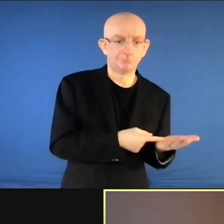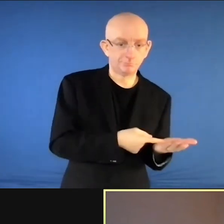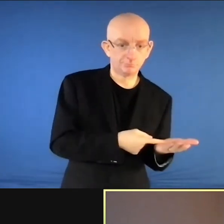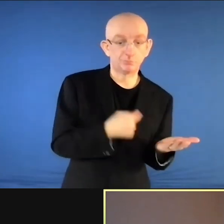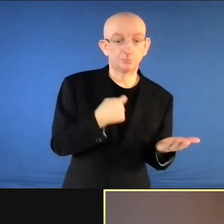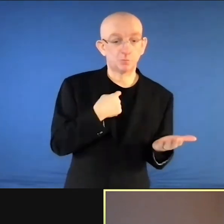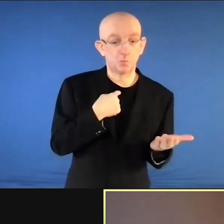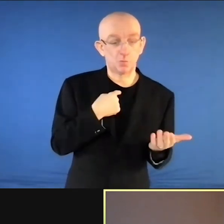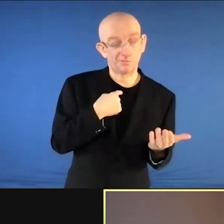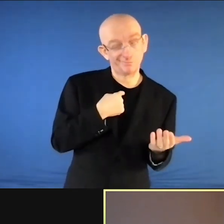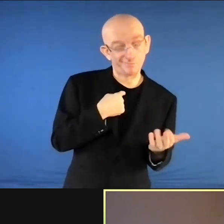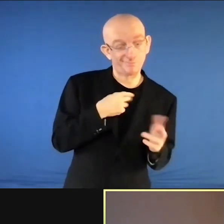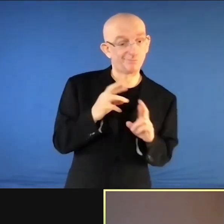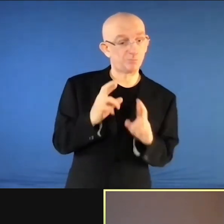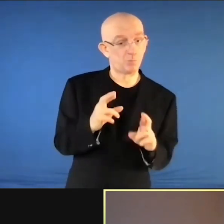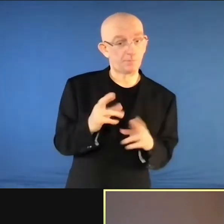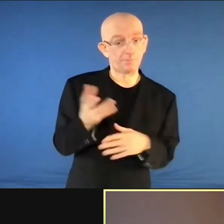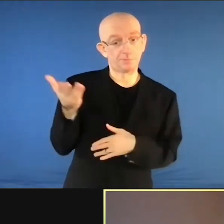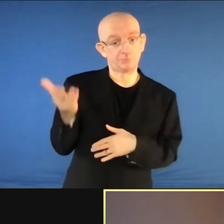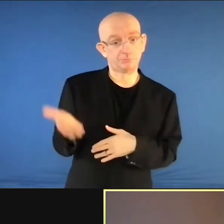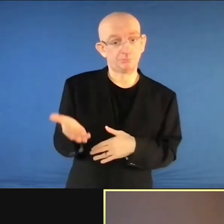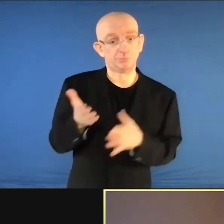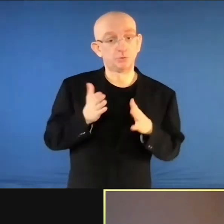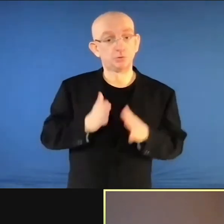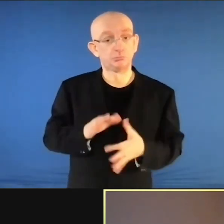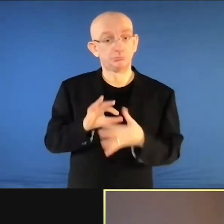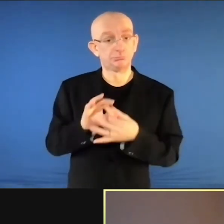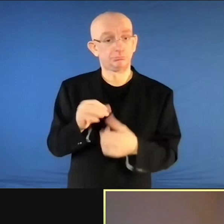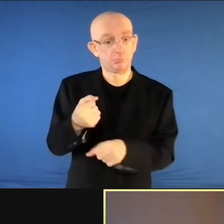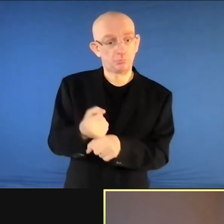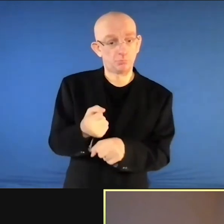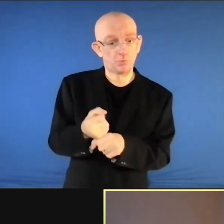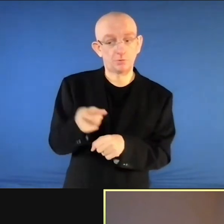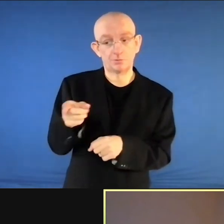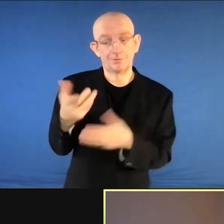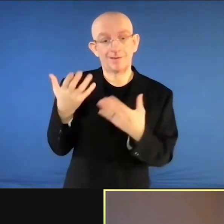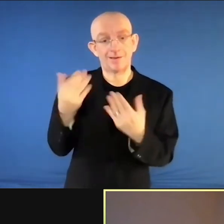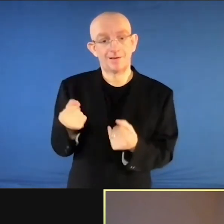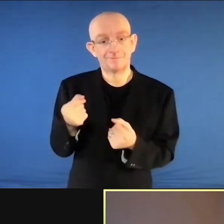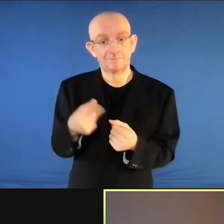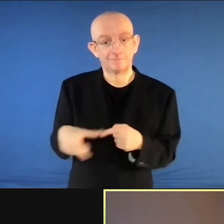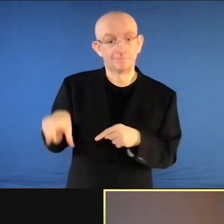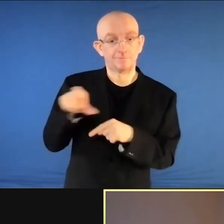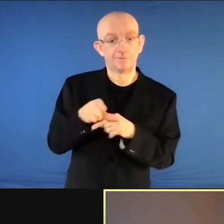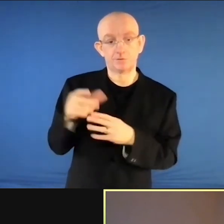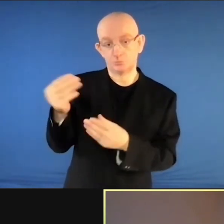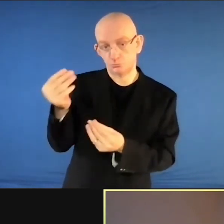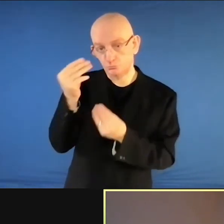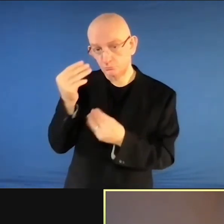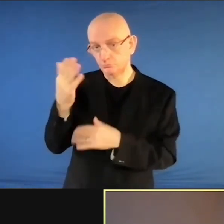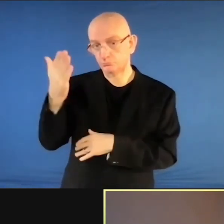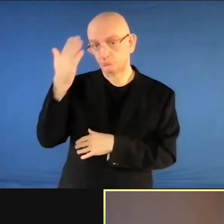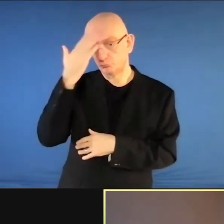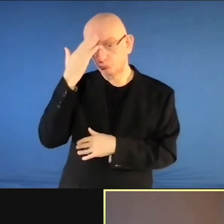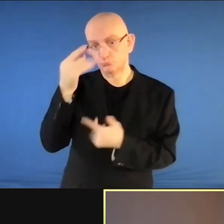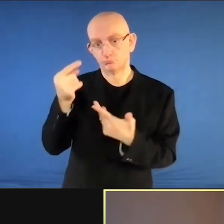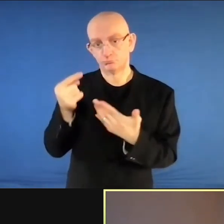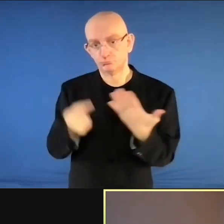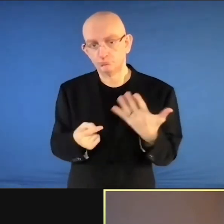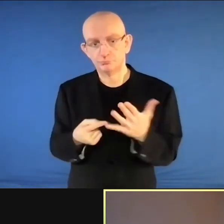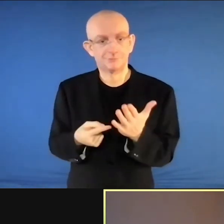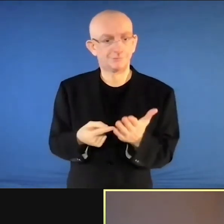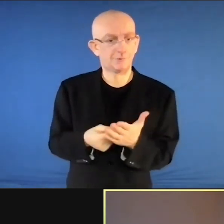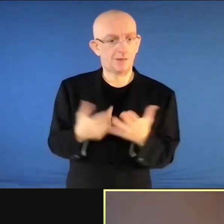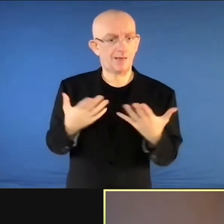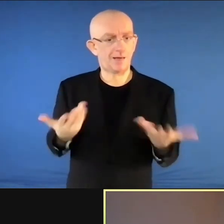and knowledge of the technical humanitarian considerations, specifically with regards to